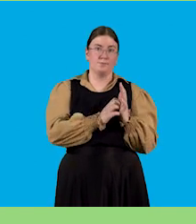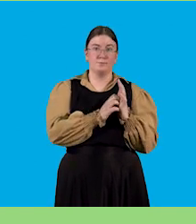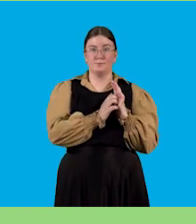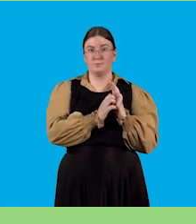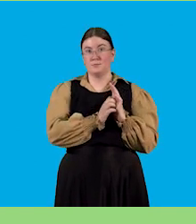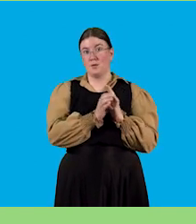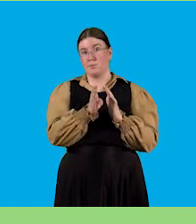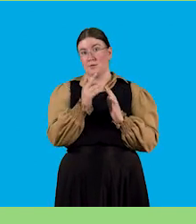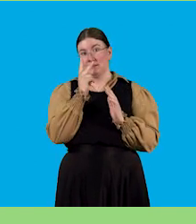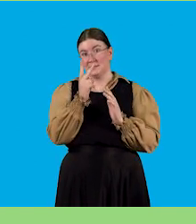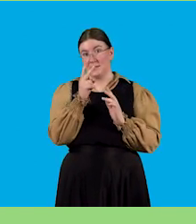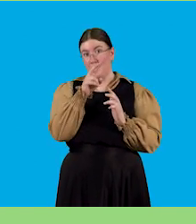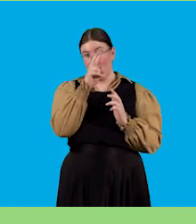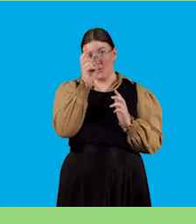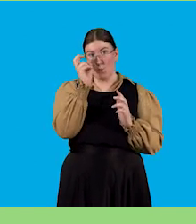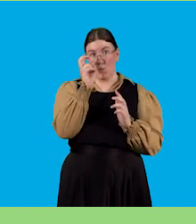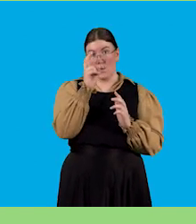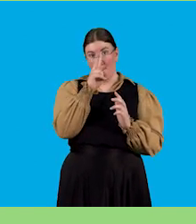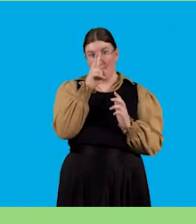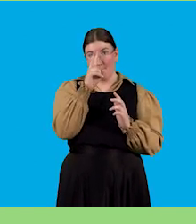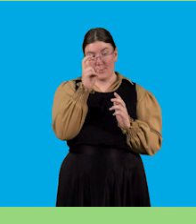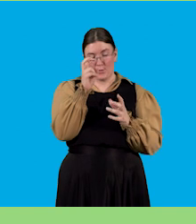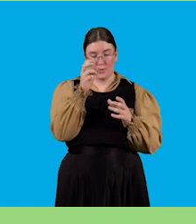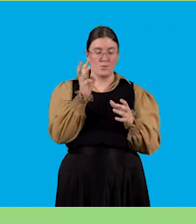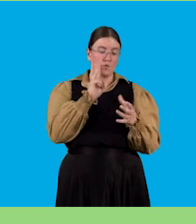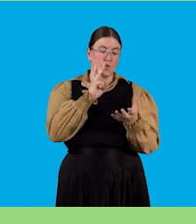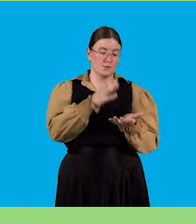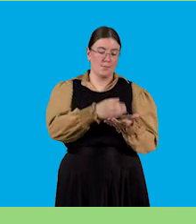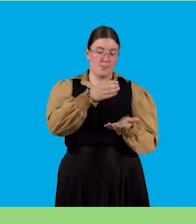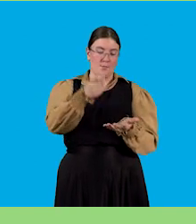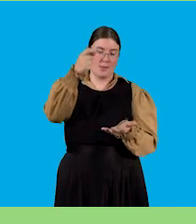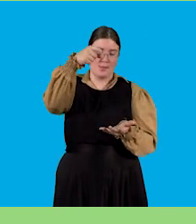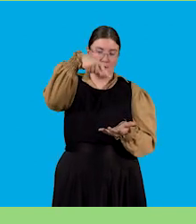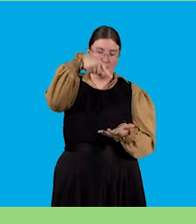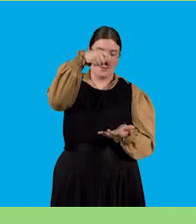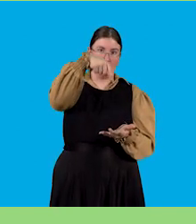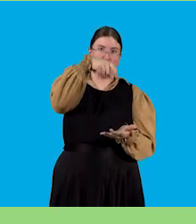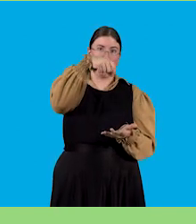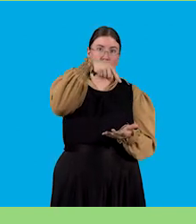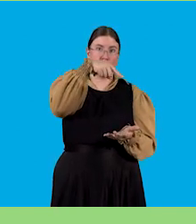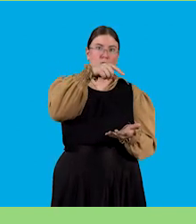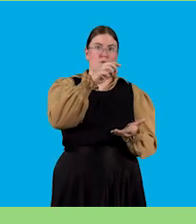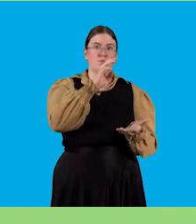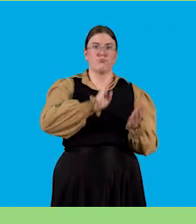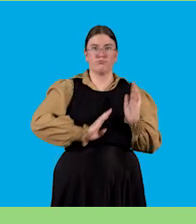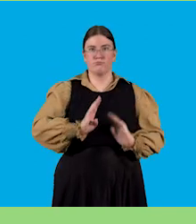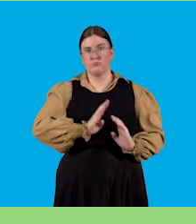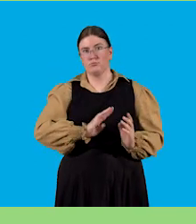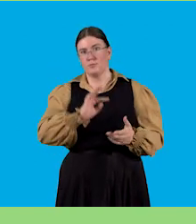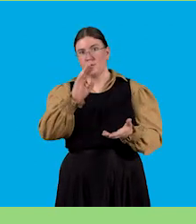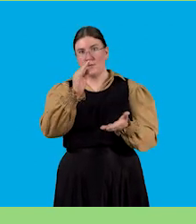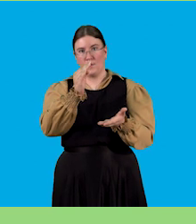this example where you see the blue ink is mixed in water. After some time, it settles. There we